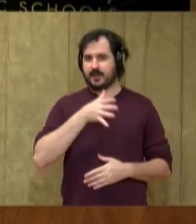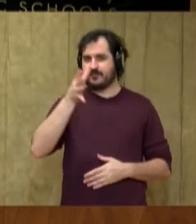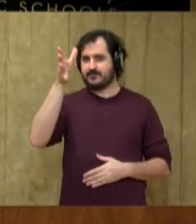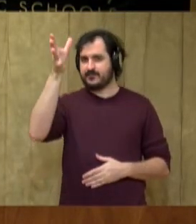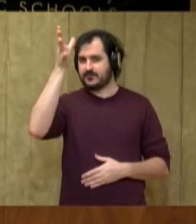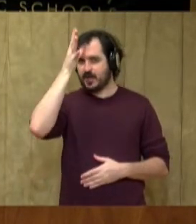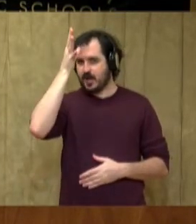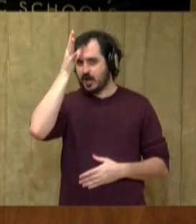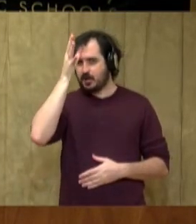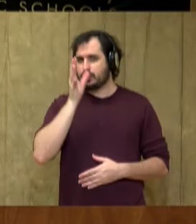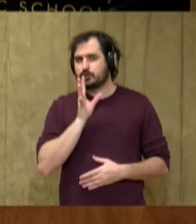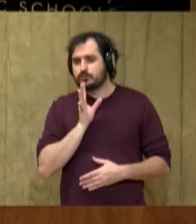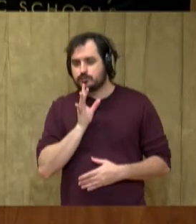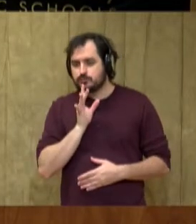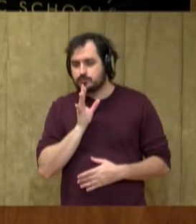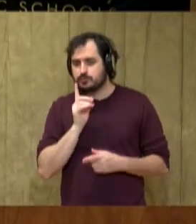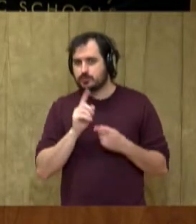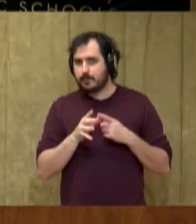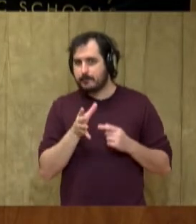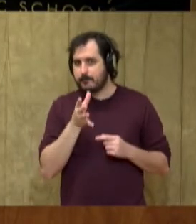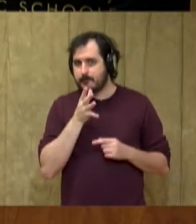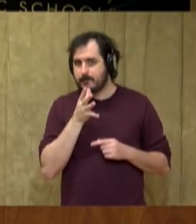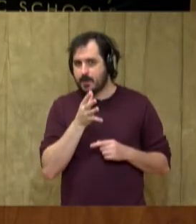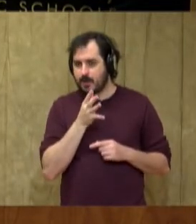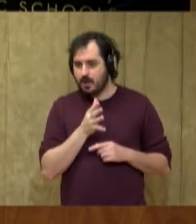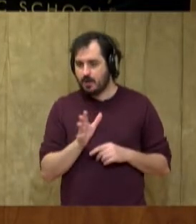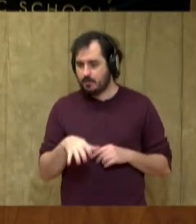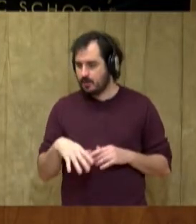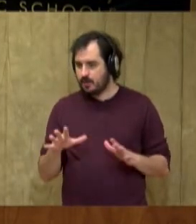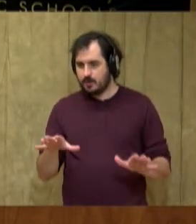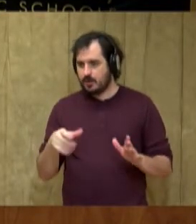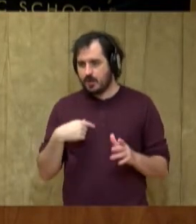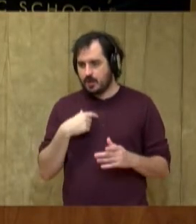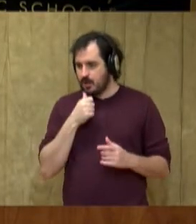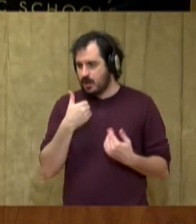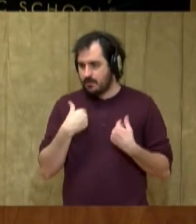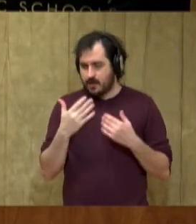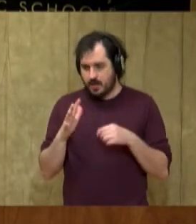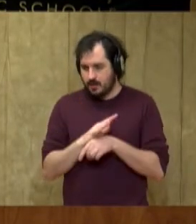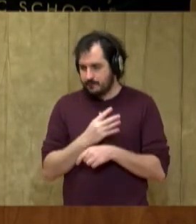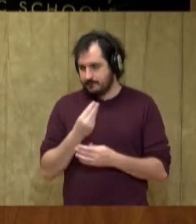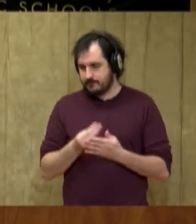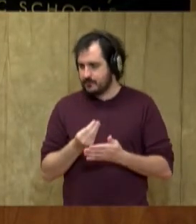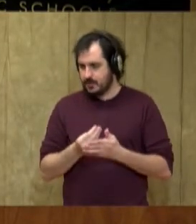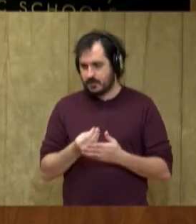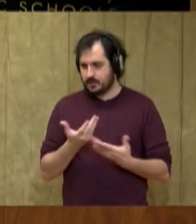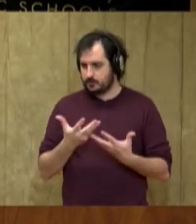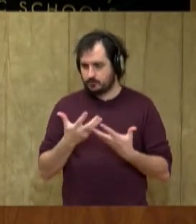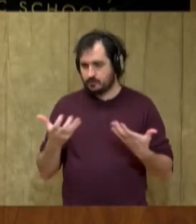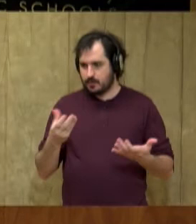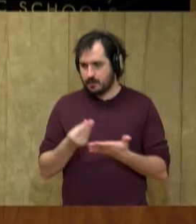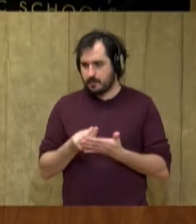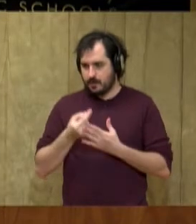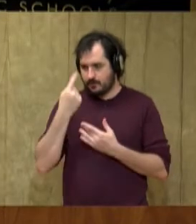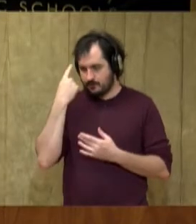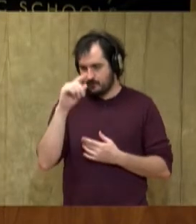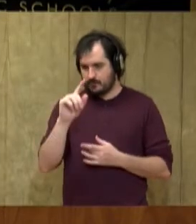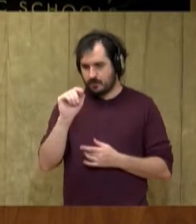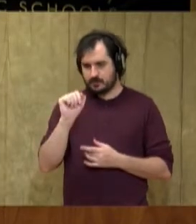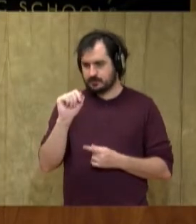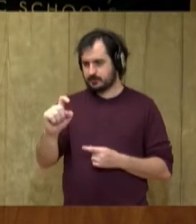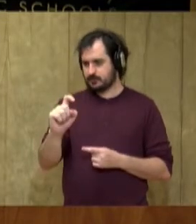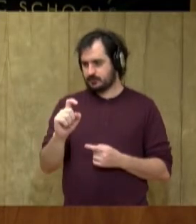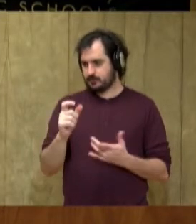the taxes that the British were forcing him to pay. What made me sad was hearing him cry about how he wanted